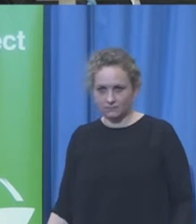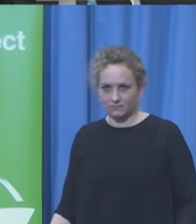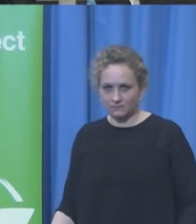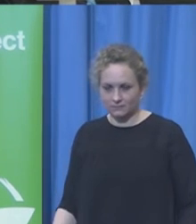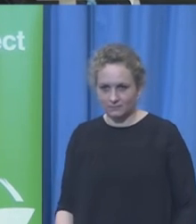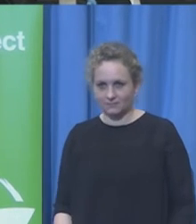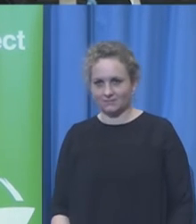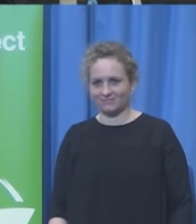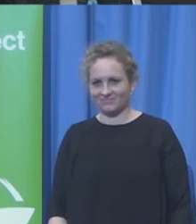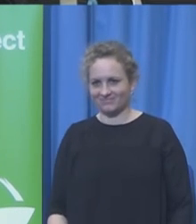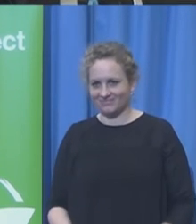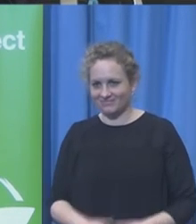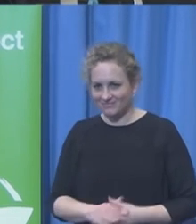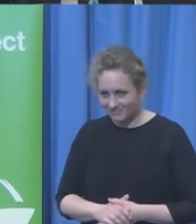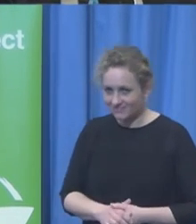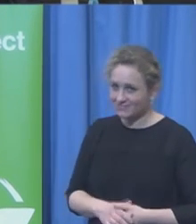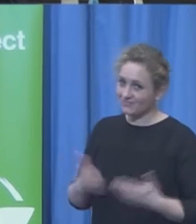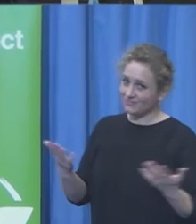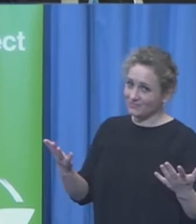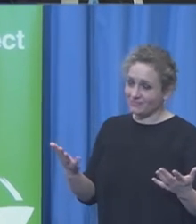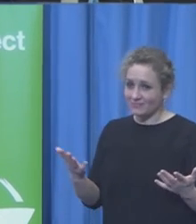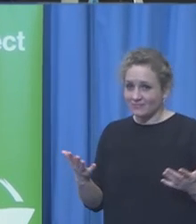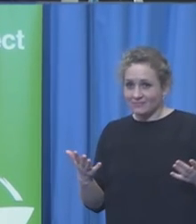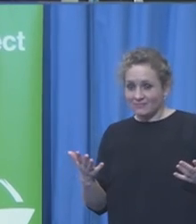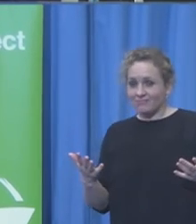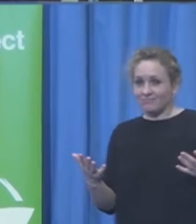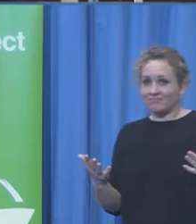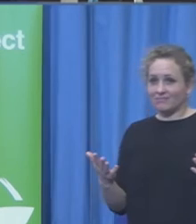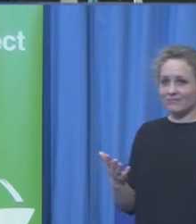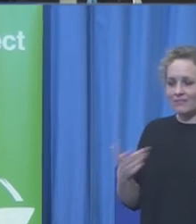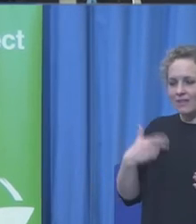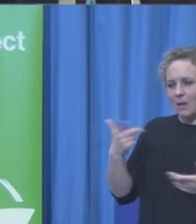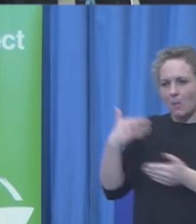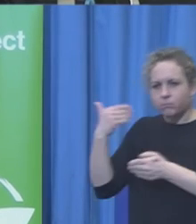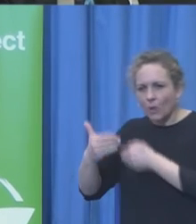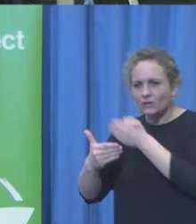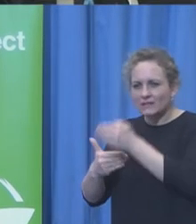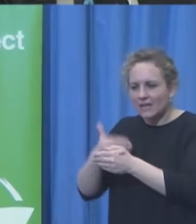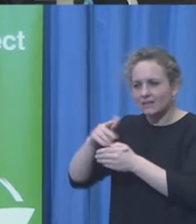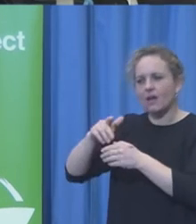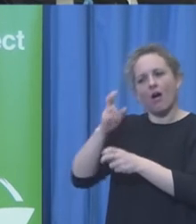it in the progress. But we have to do it.